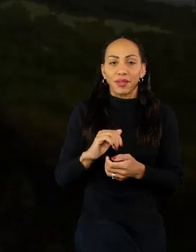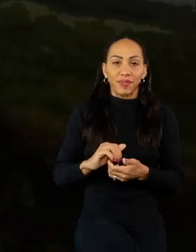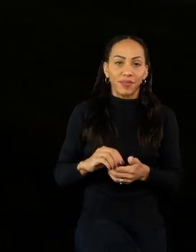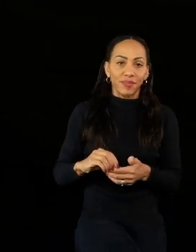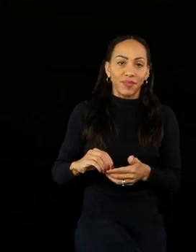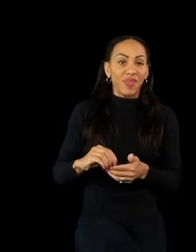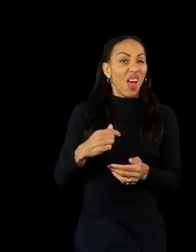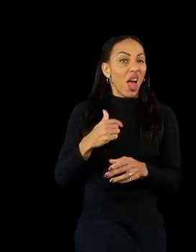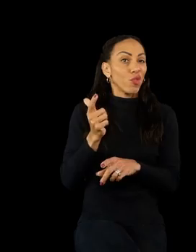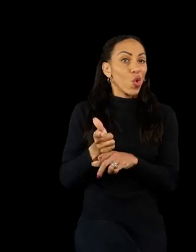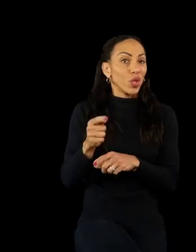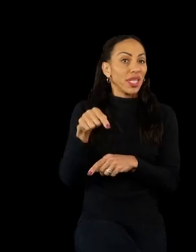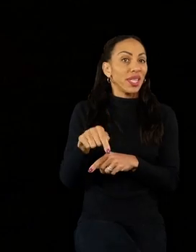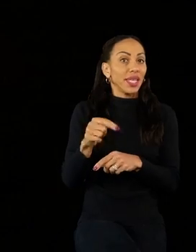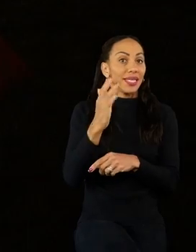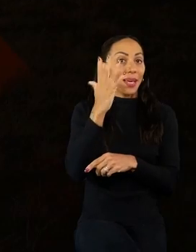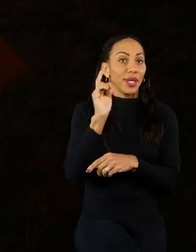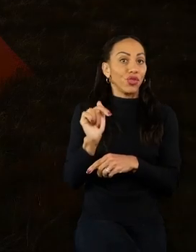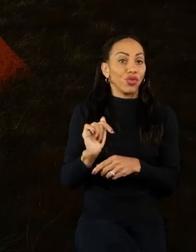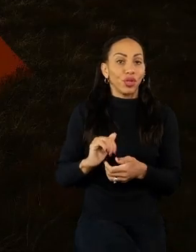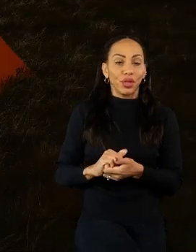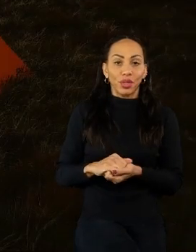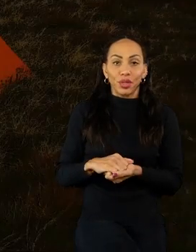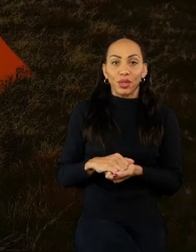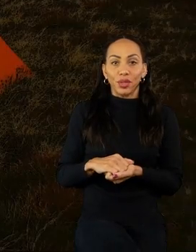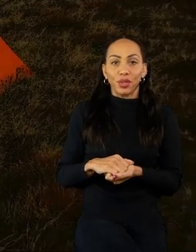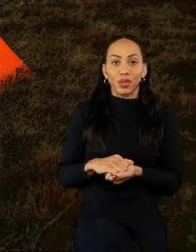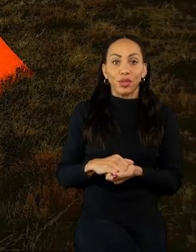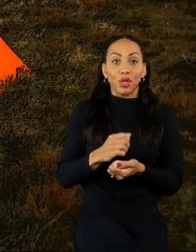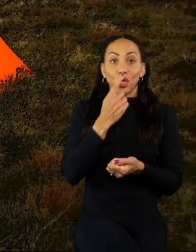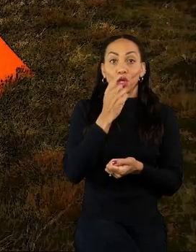long shot, distant shot of the car driving or something, or